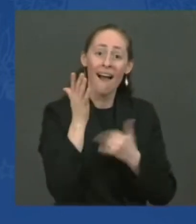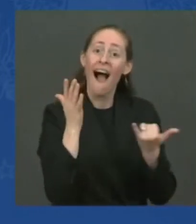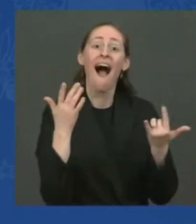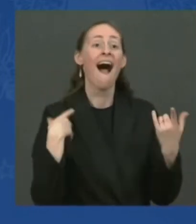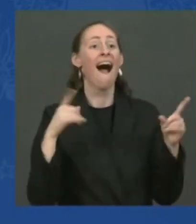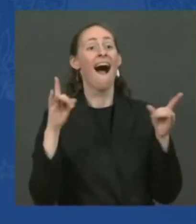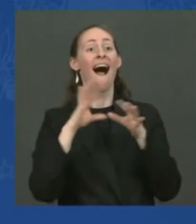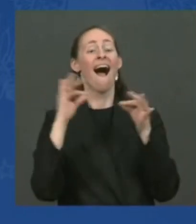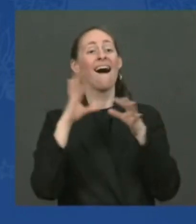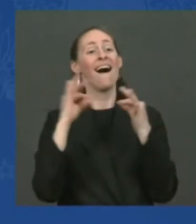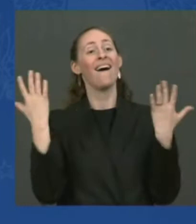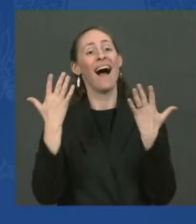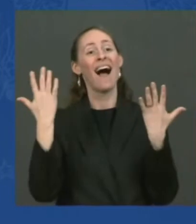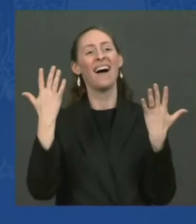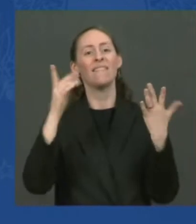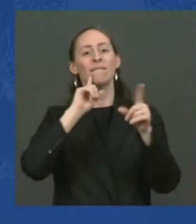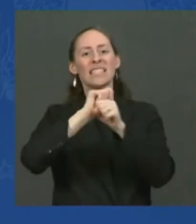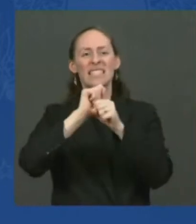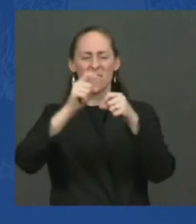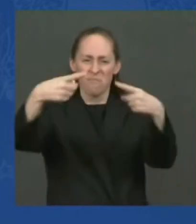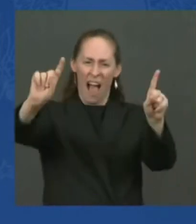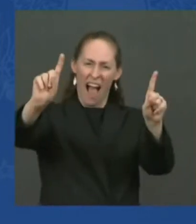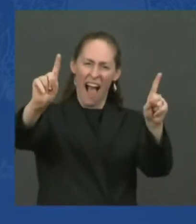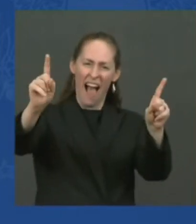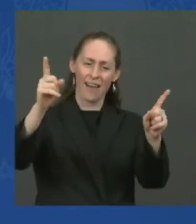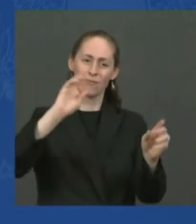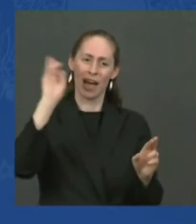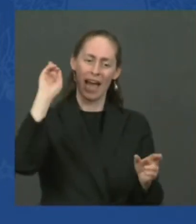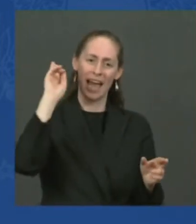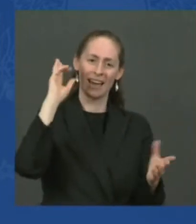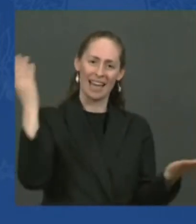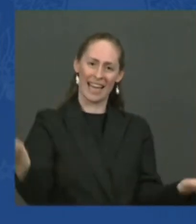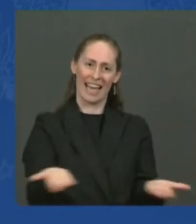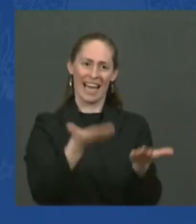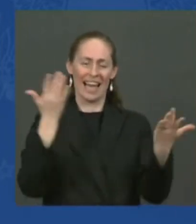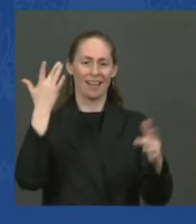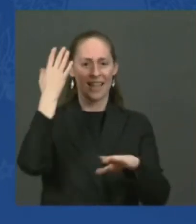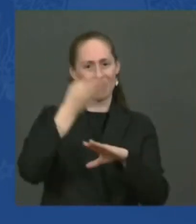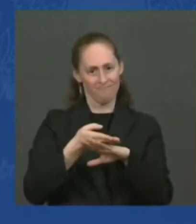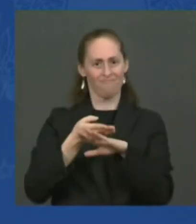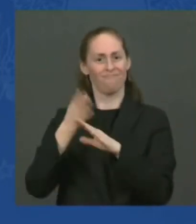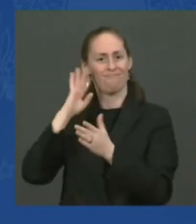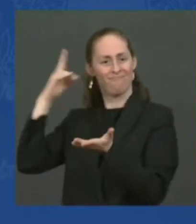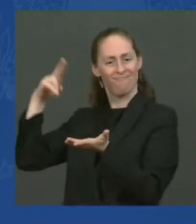infrastructure bill is finally here. Thank you, President Biden.